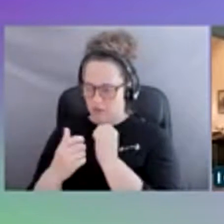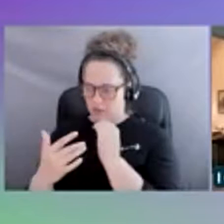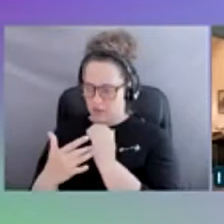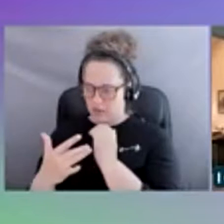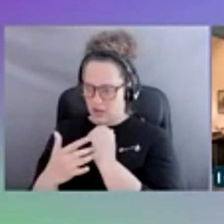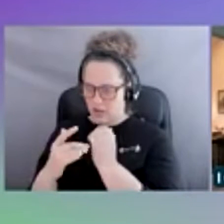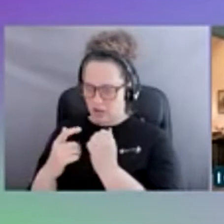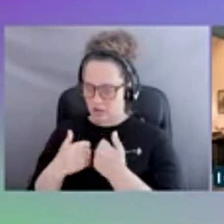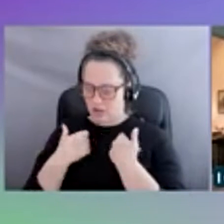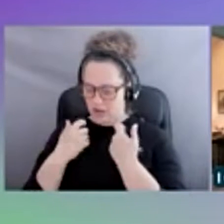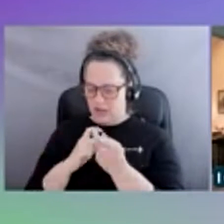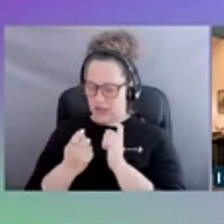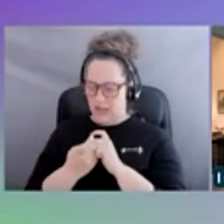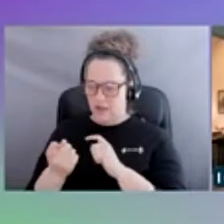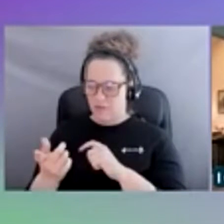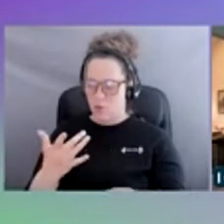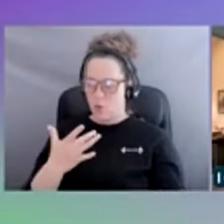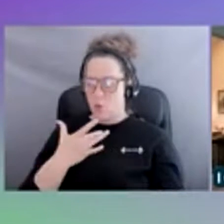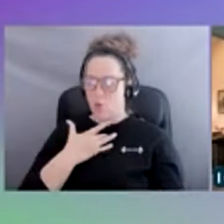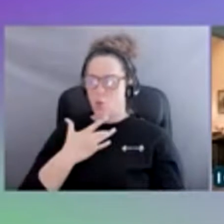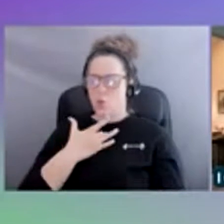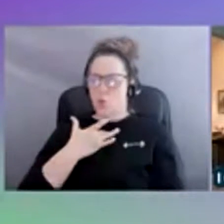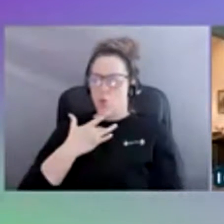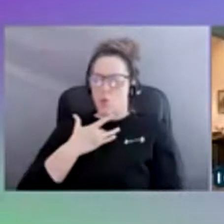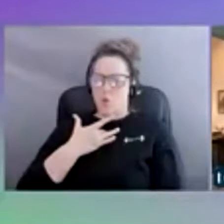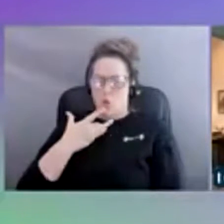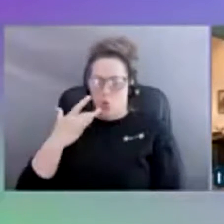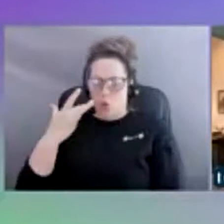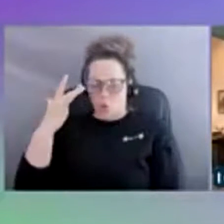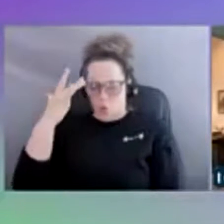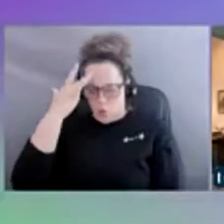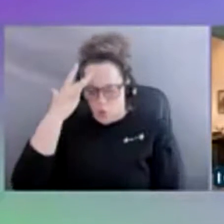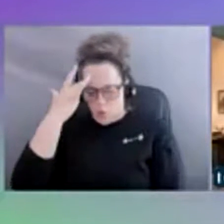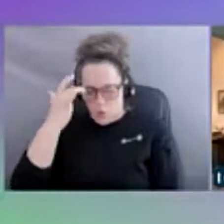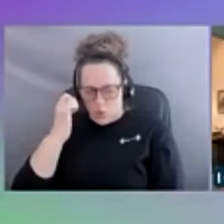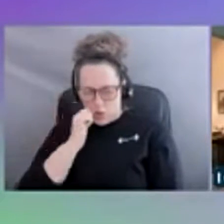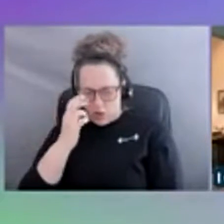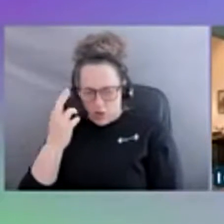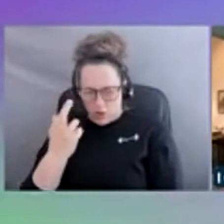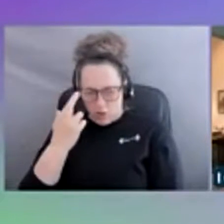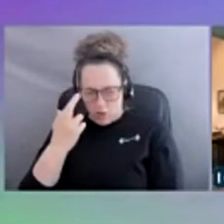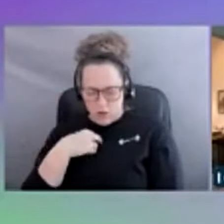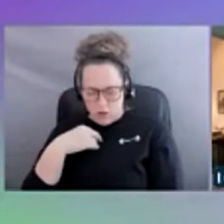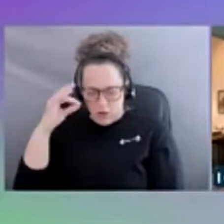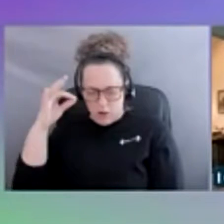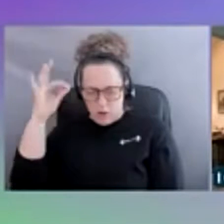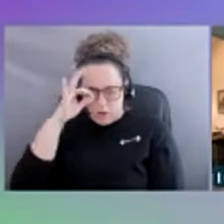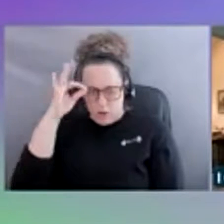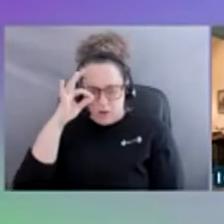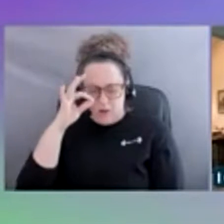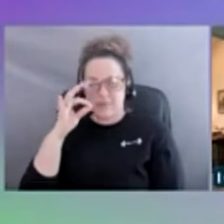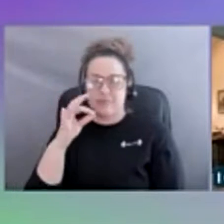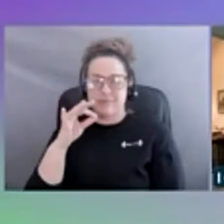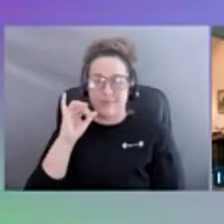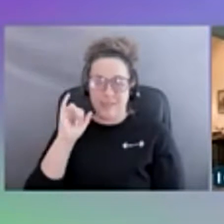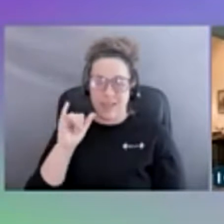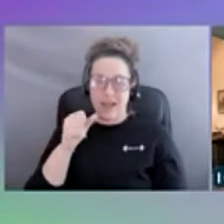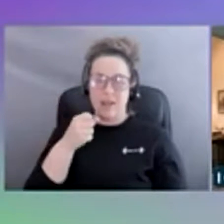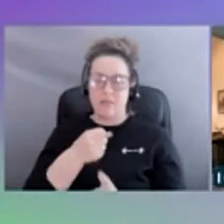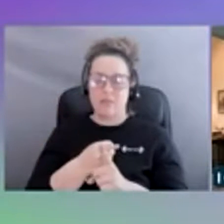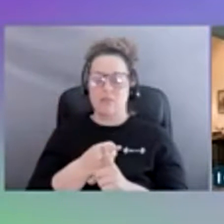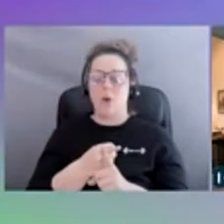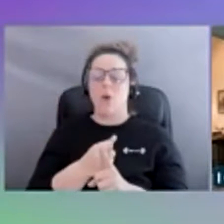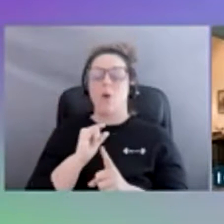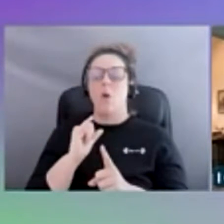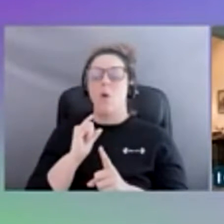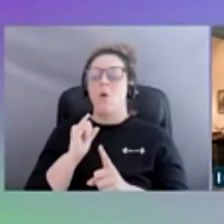go, oh my goodness, I didn't know. I had no idea. And so that tends to help people get in.